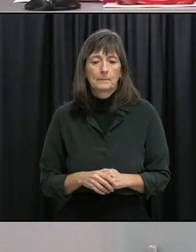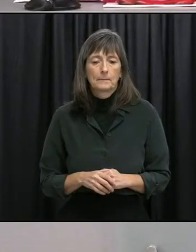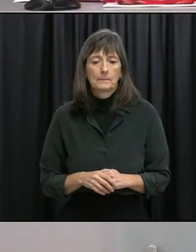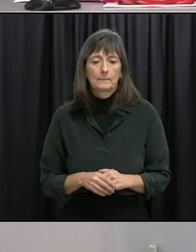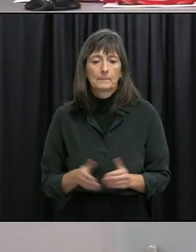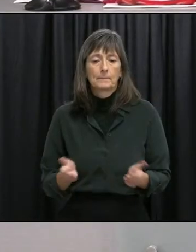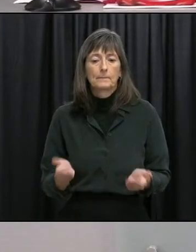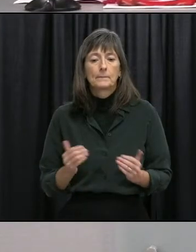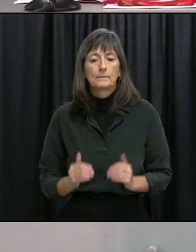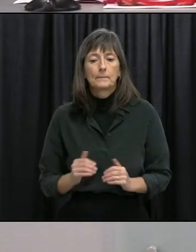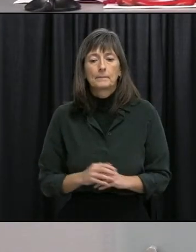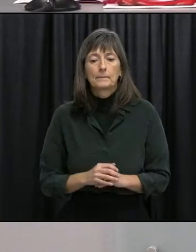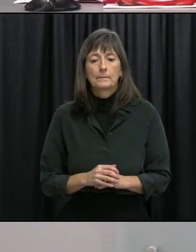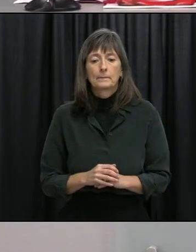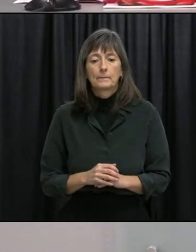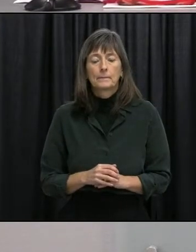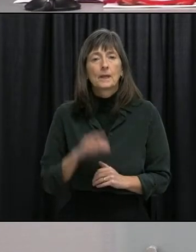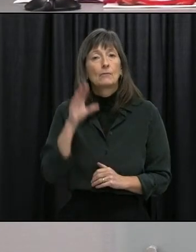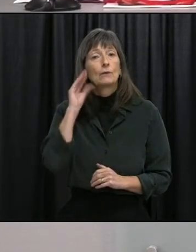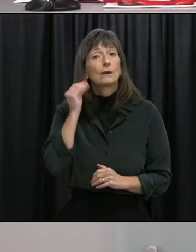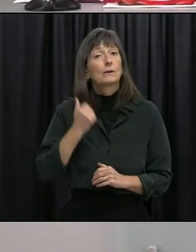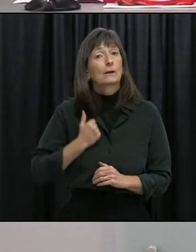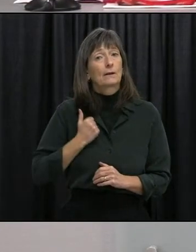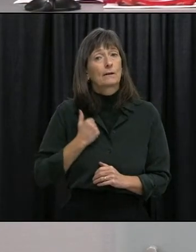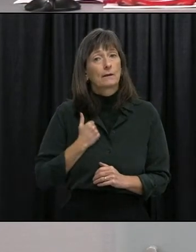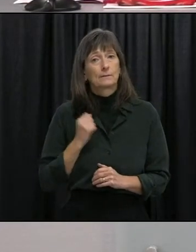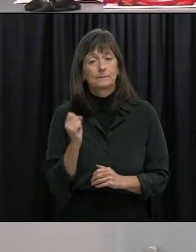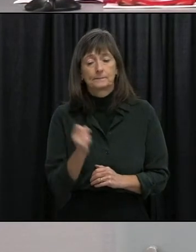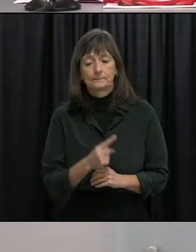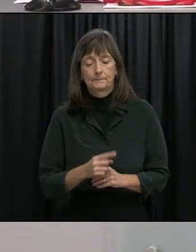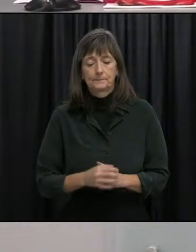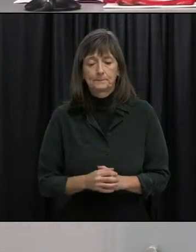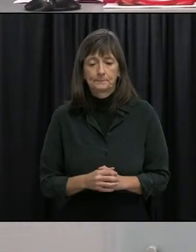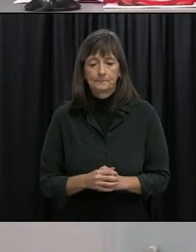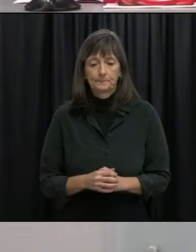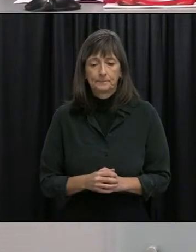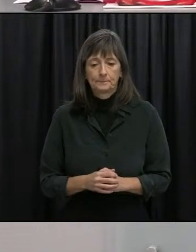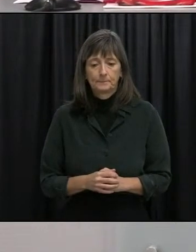Our next questions are from Patrick Butler of Radio Canada. Please go ahead.